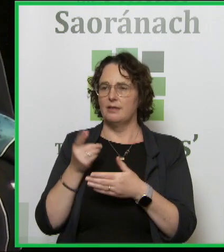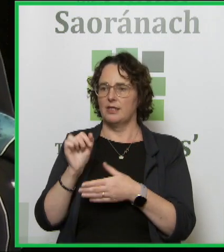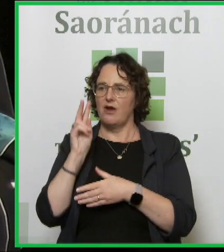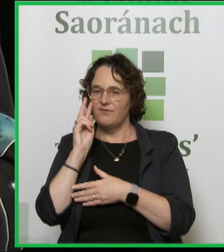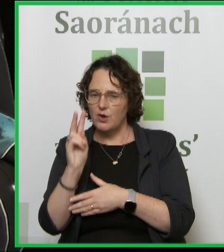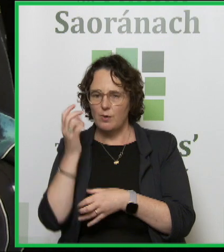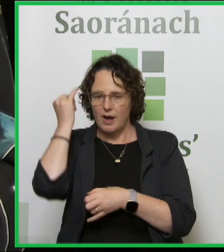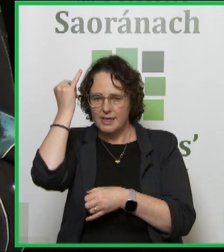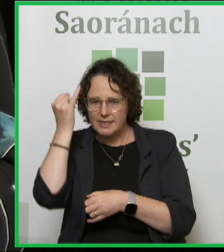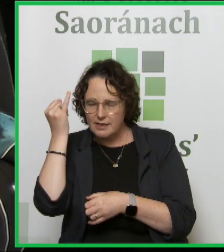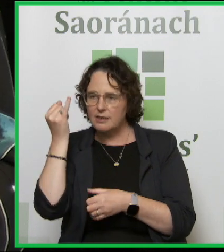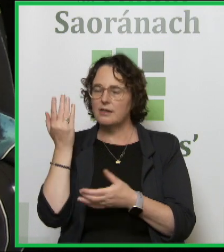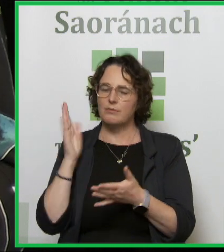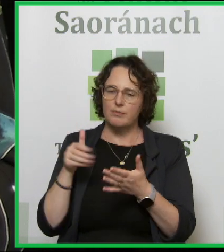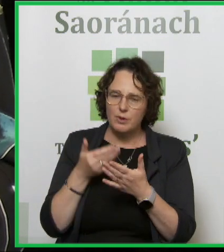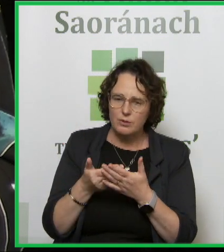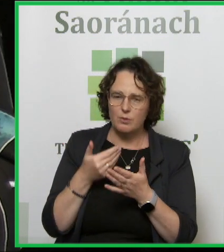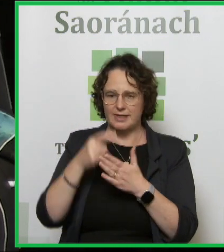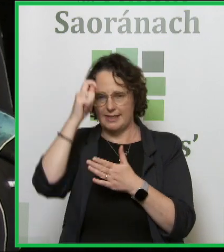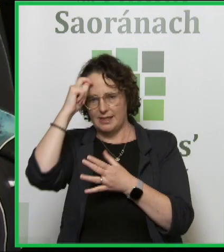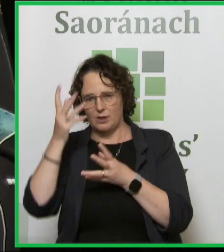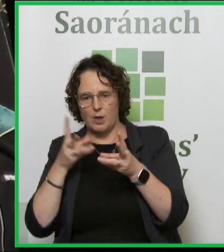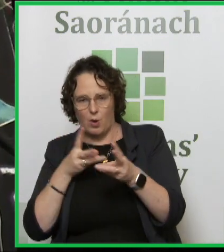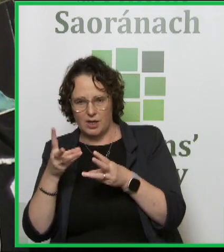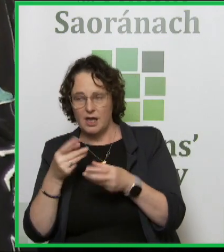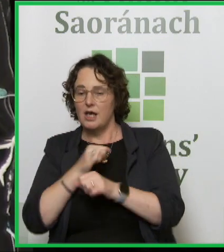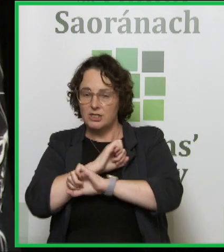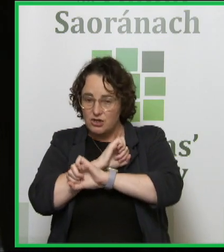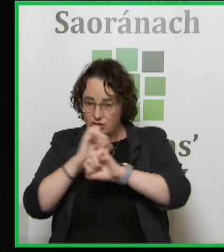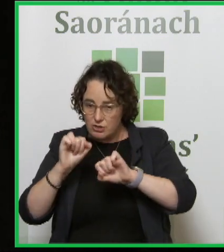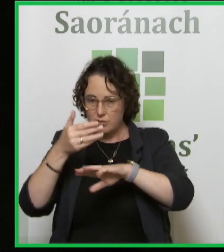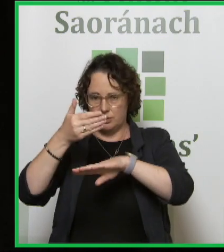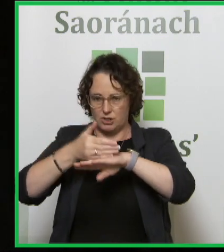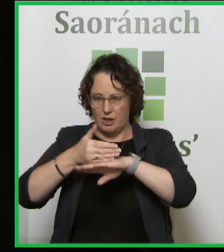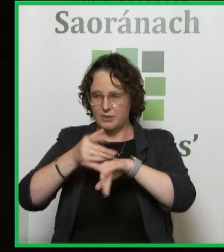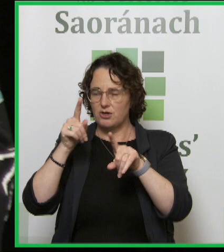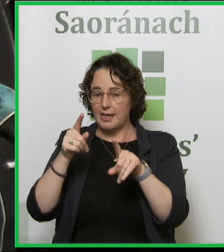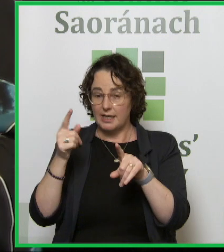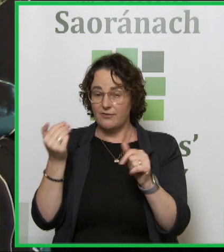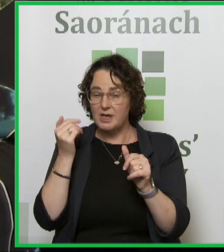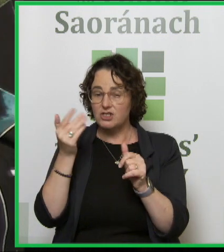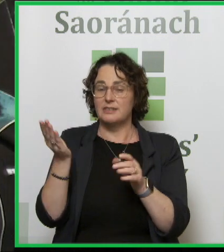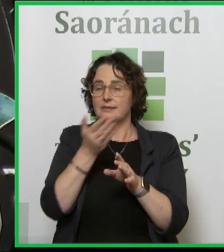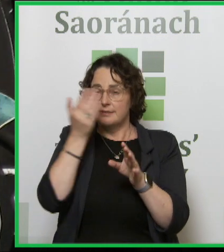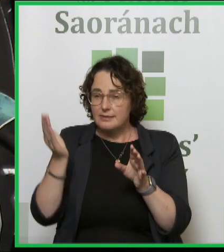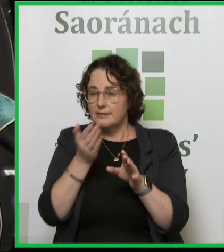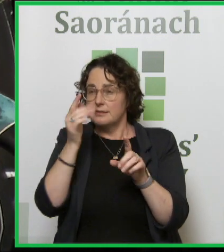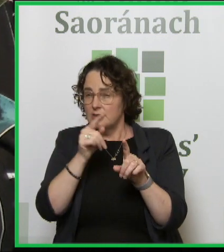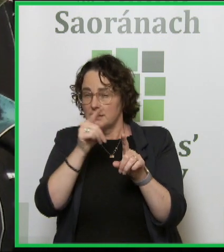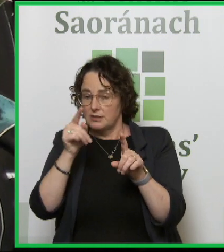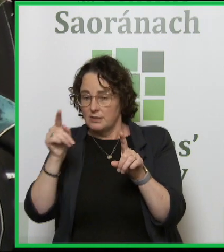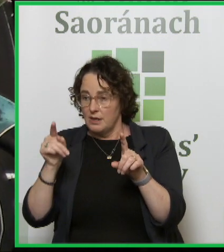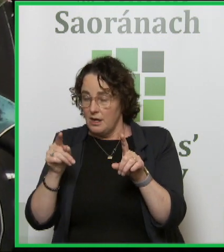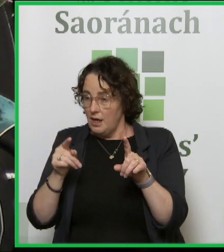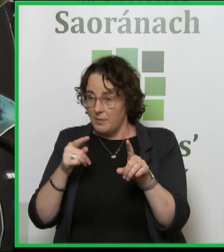their idea, what they think will work. And your job is to try and sift that. And I'm not suggesting for a minute that